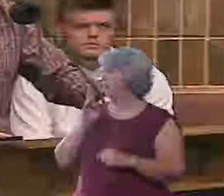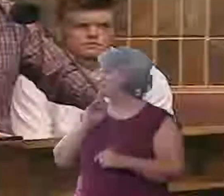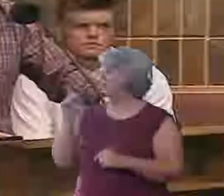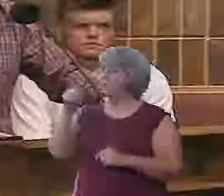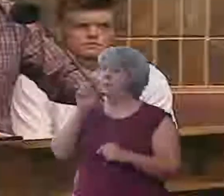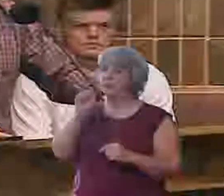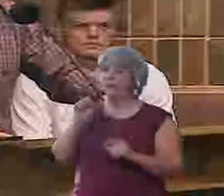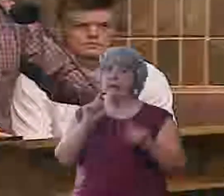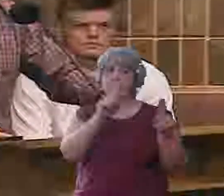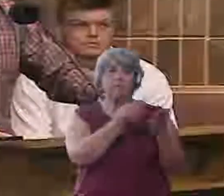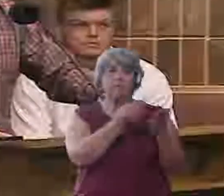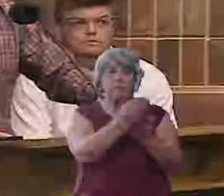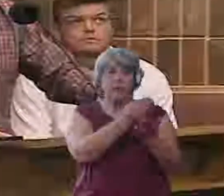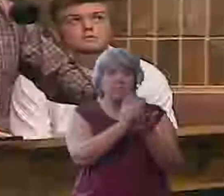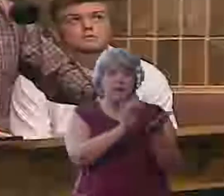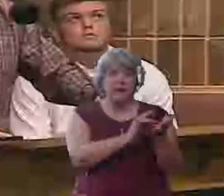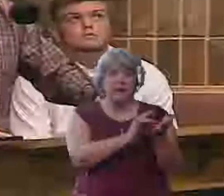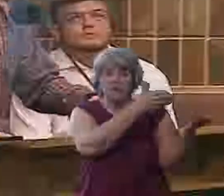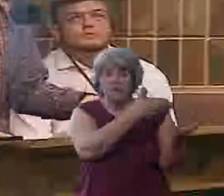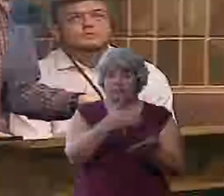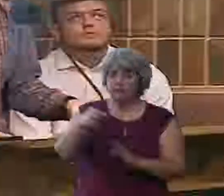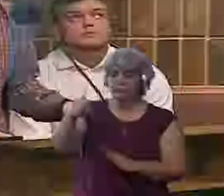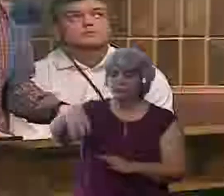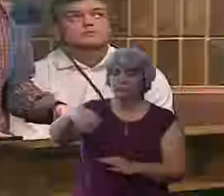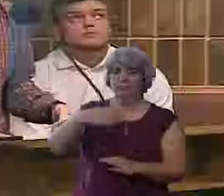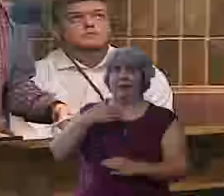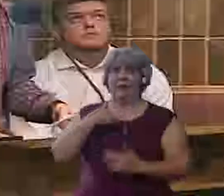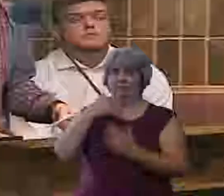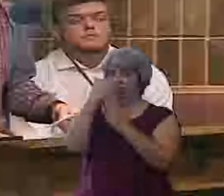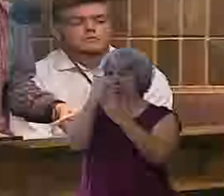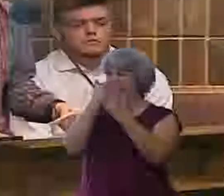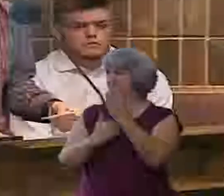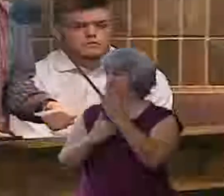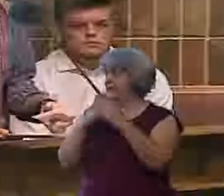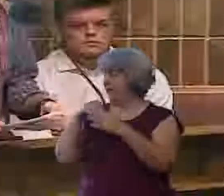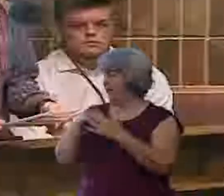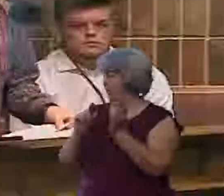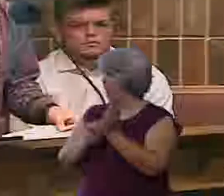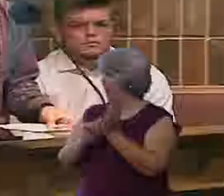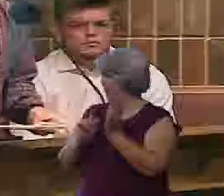our trip this year, please do so. And those are listed in the bulletin as a reference.